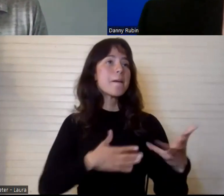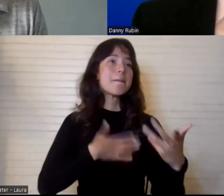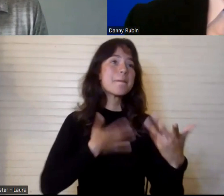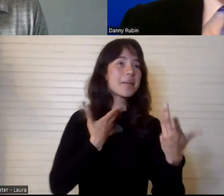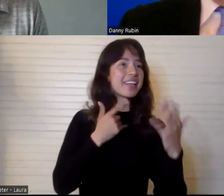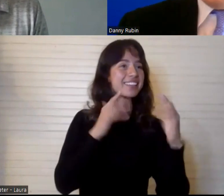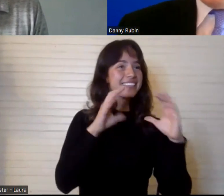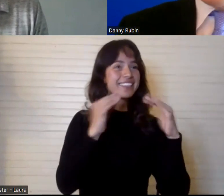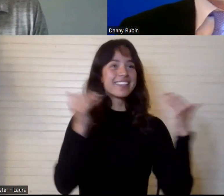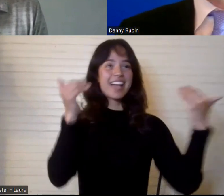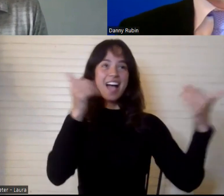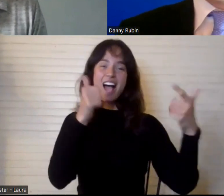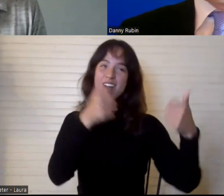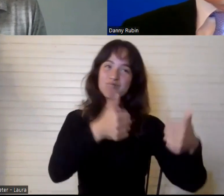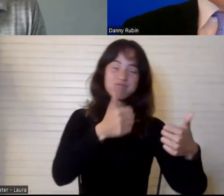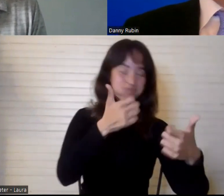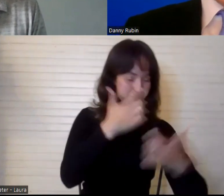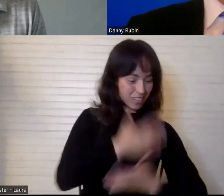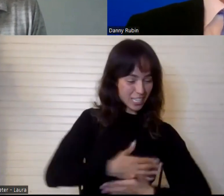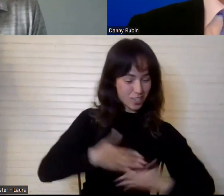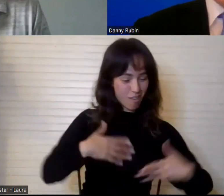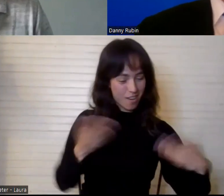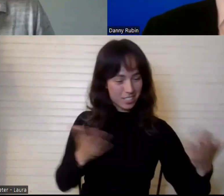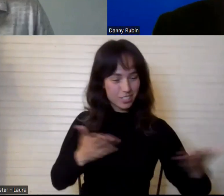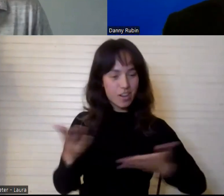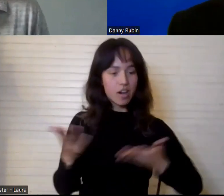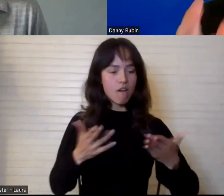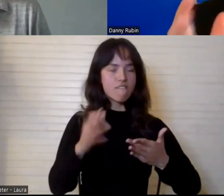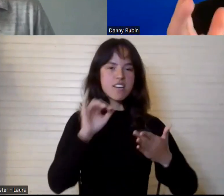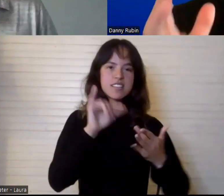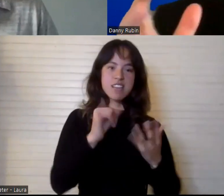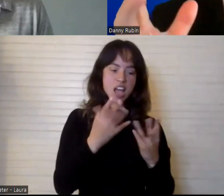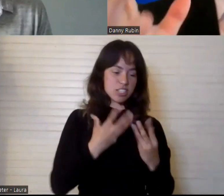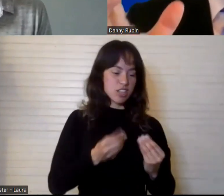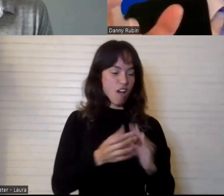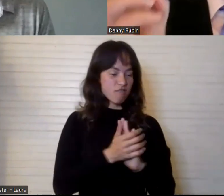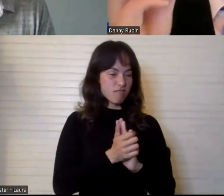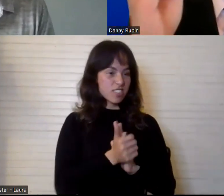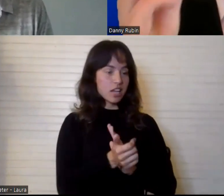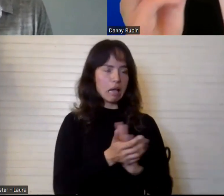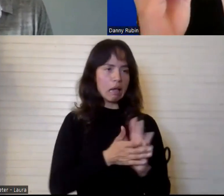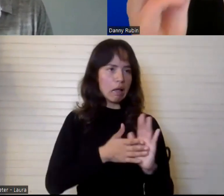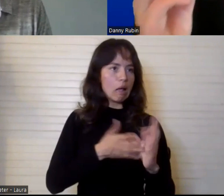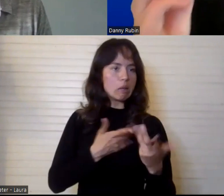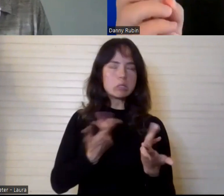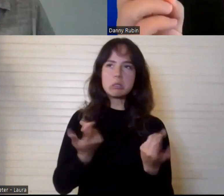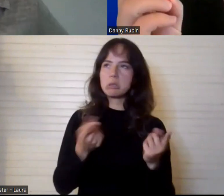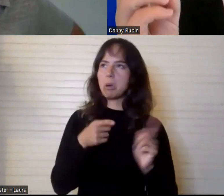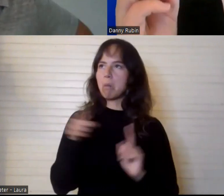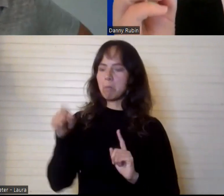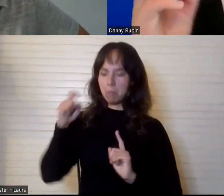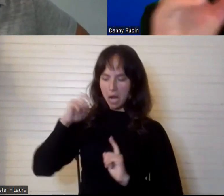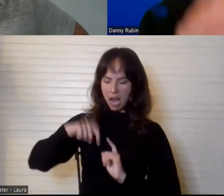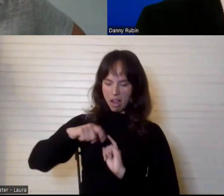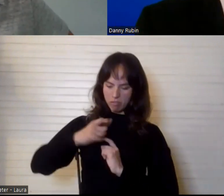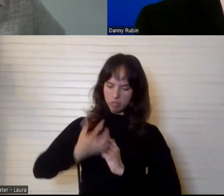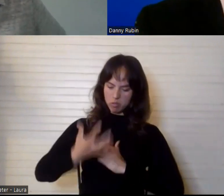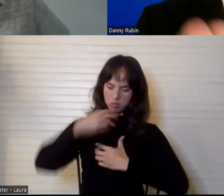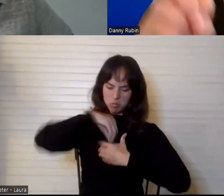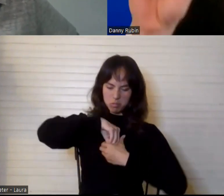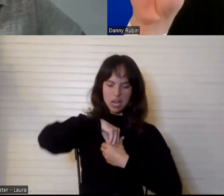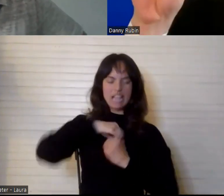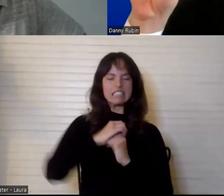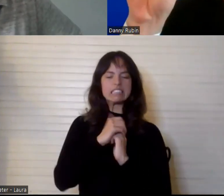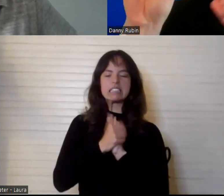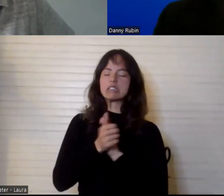Yes. I mean, end. that's a loaded question, I Danny. know, but that's really what we need. These students have to come out Yes. prepared to not just